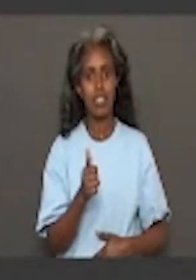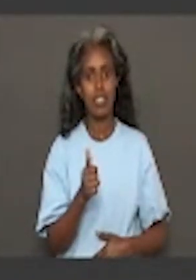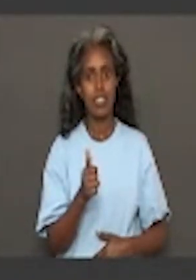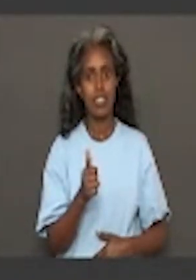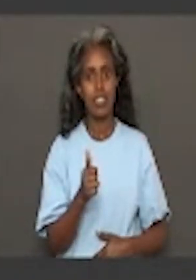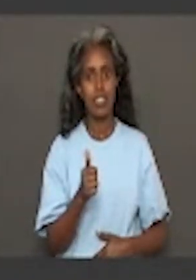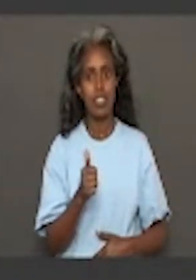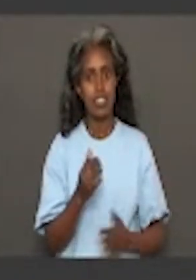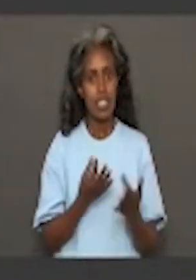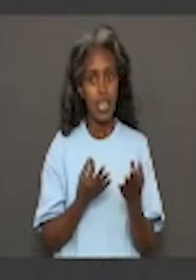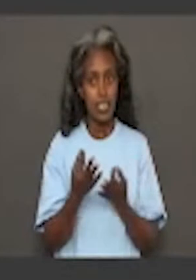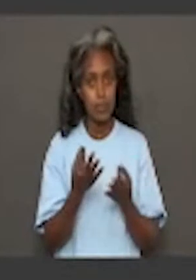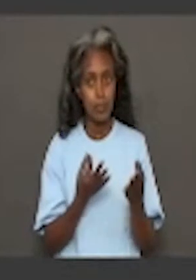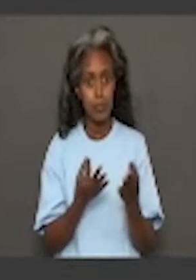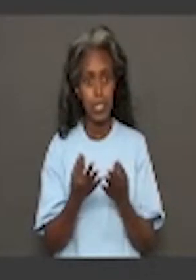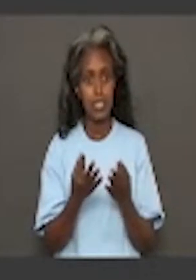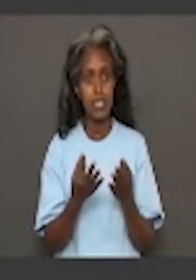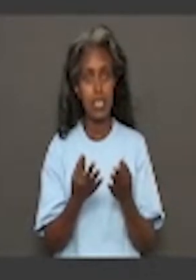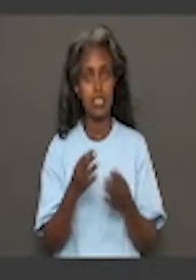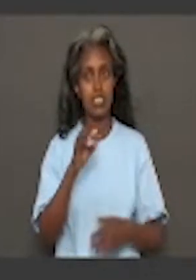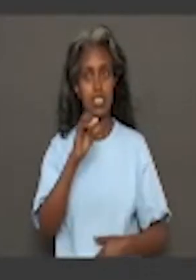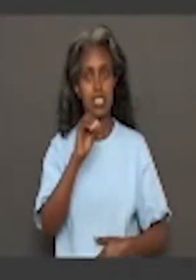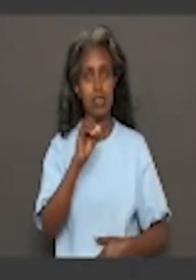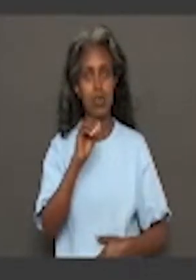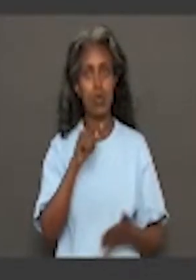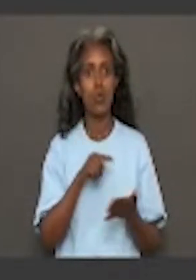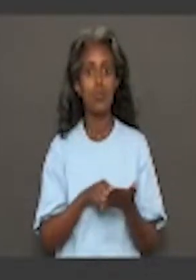2/10 is expressed as